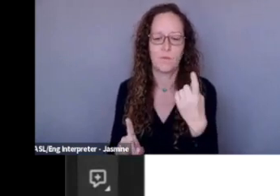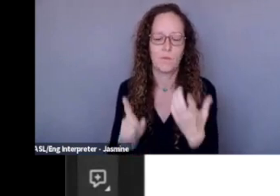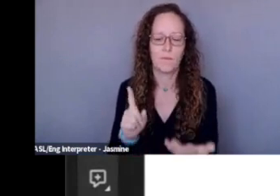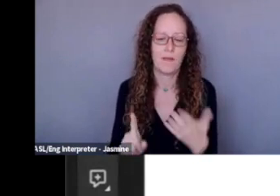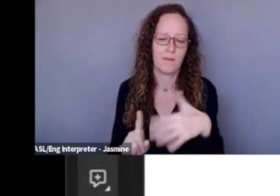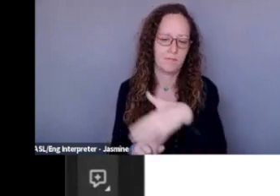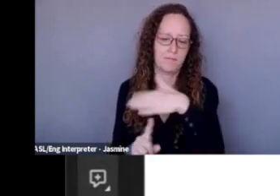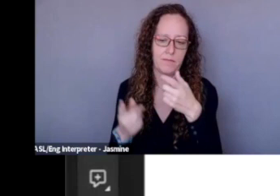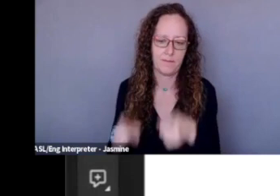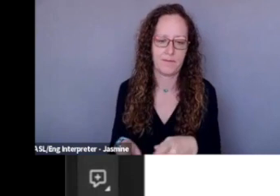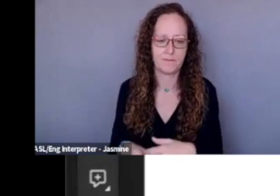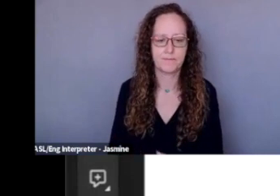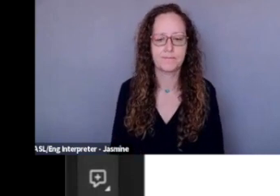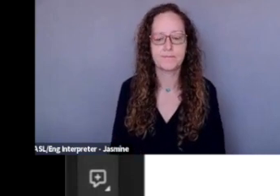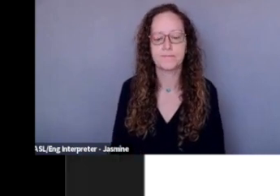place?